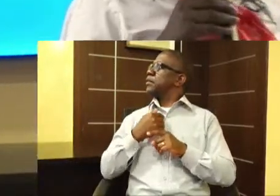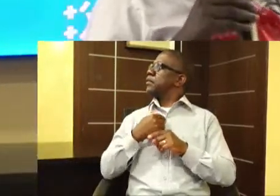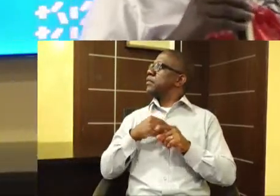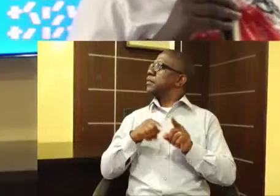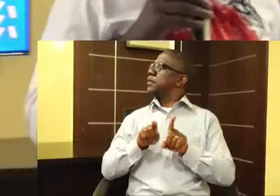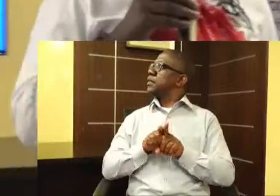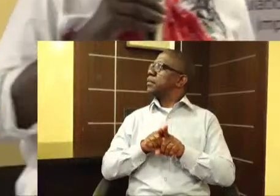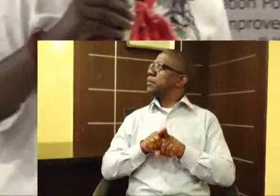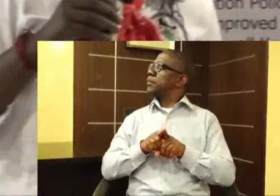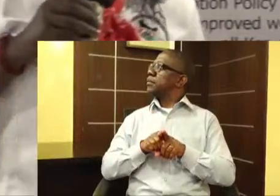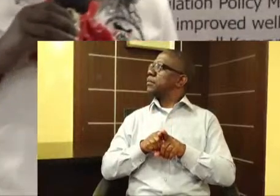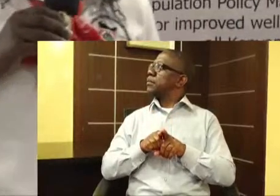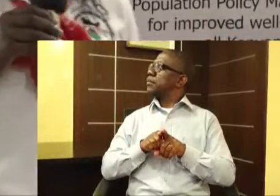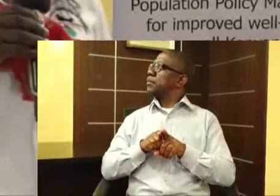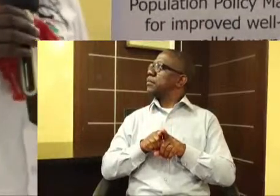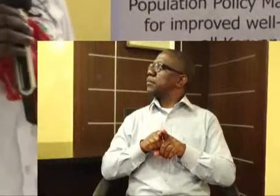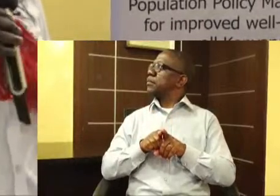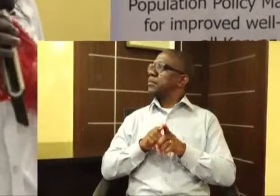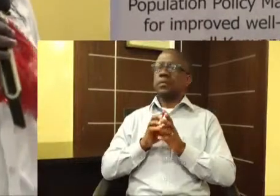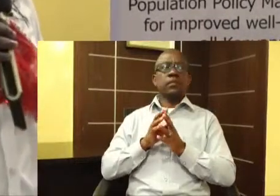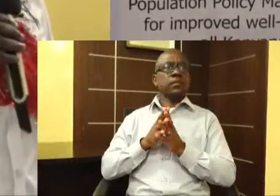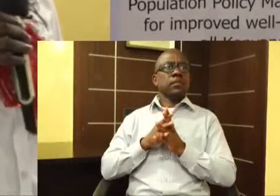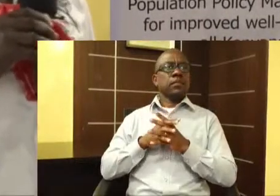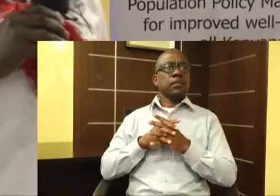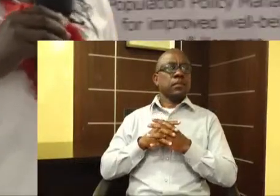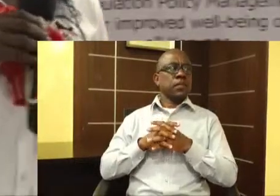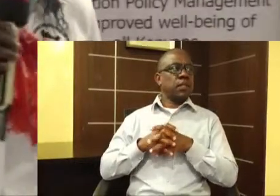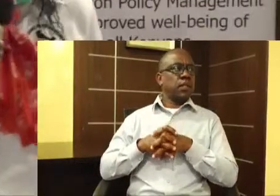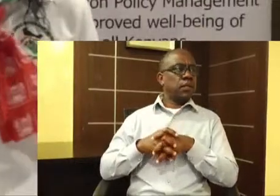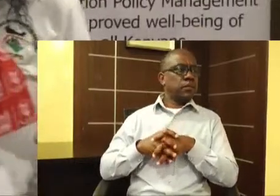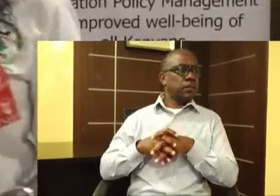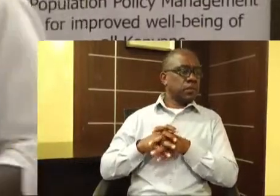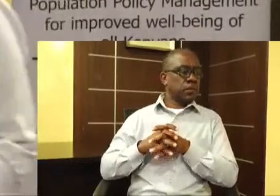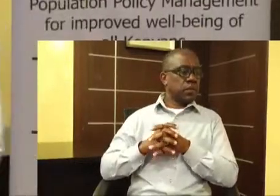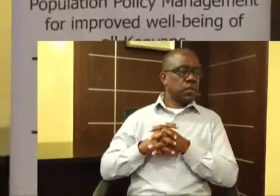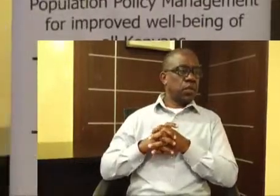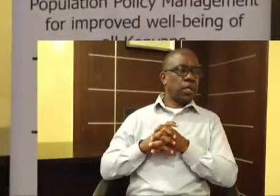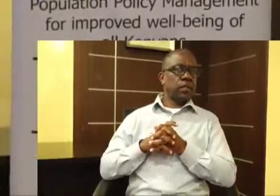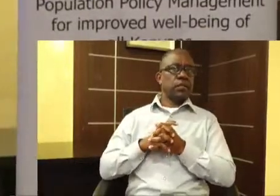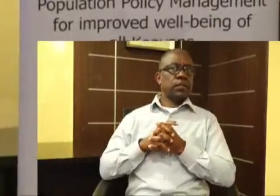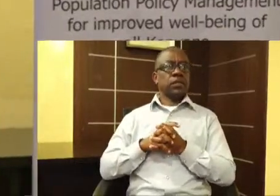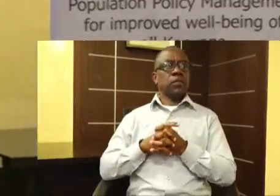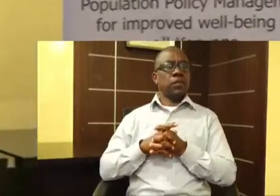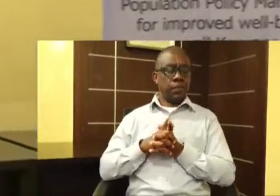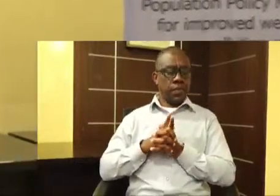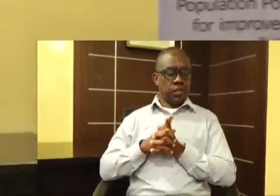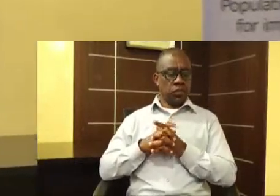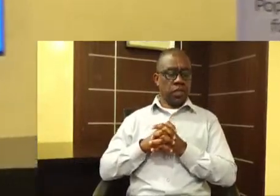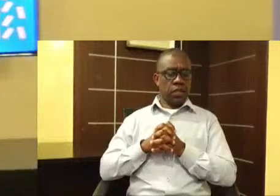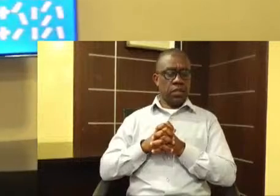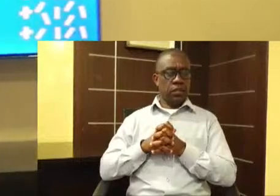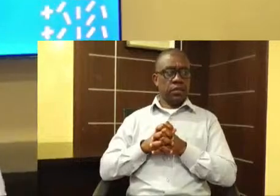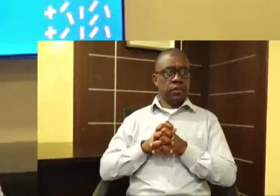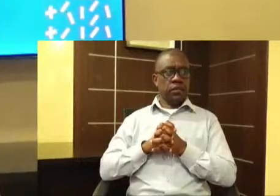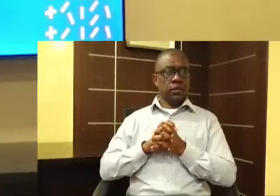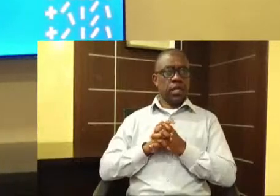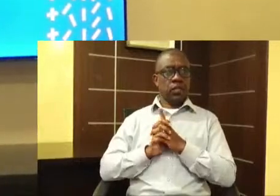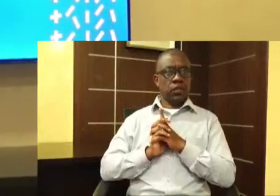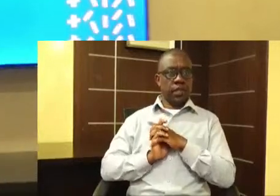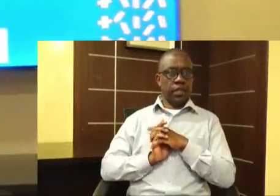want trouble. Okay? Those ones are the ones that make us to smile all the way.